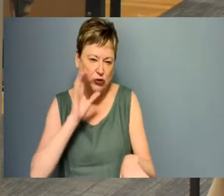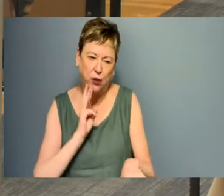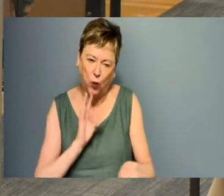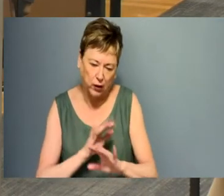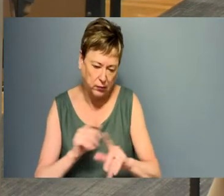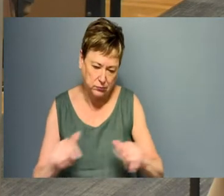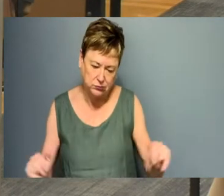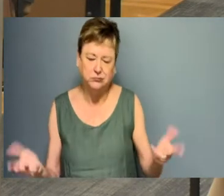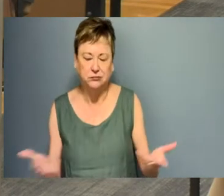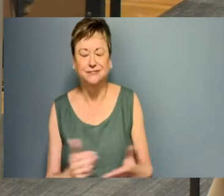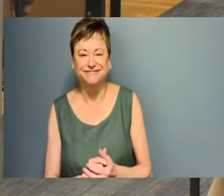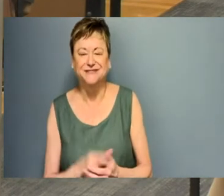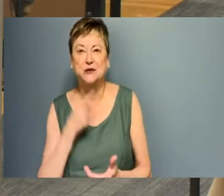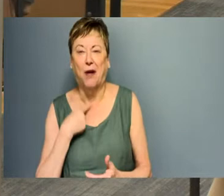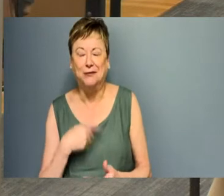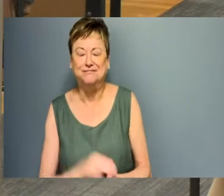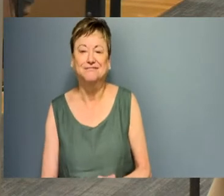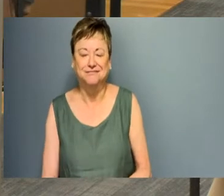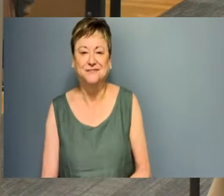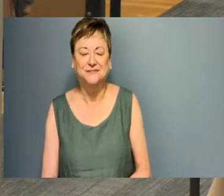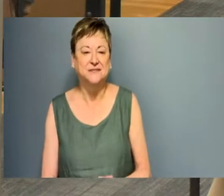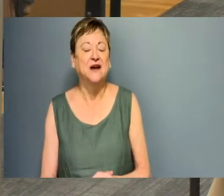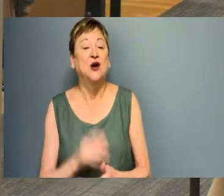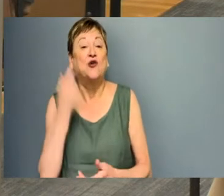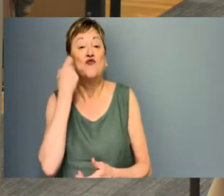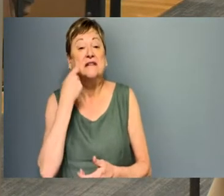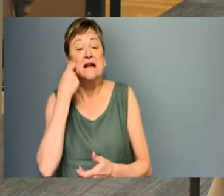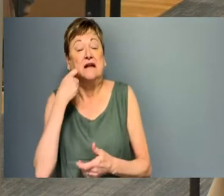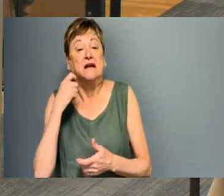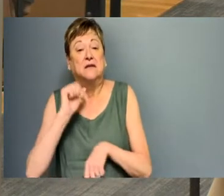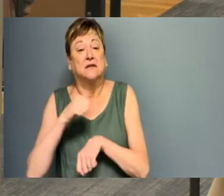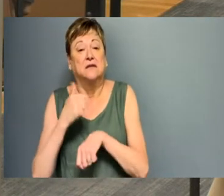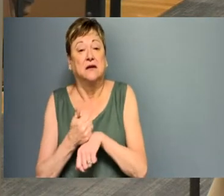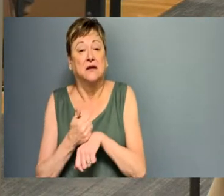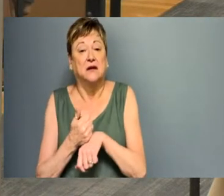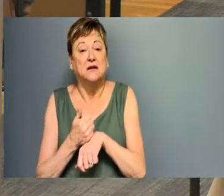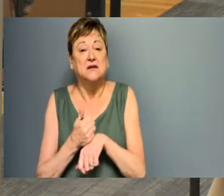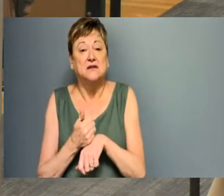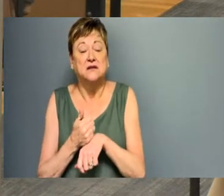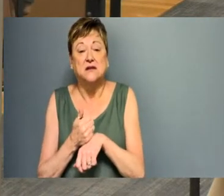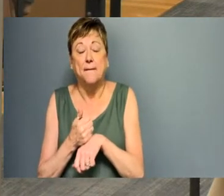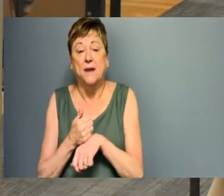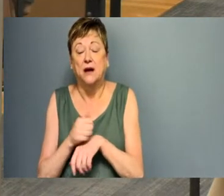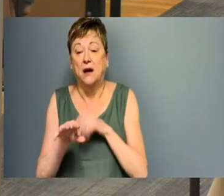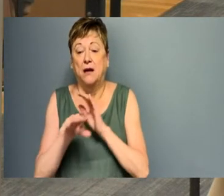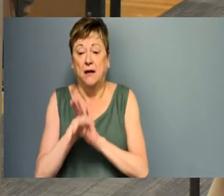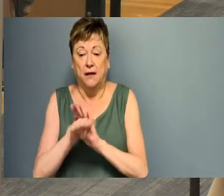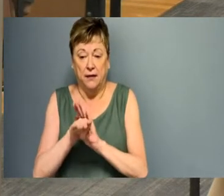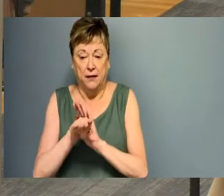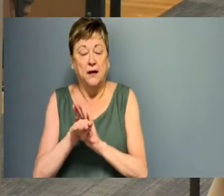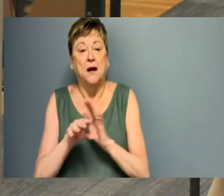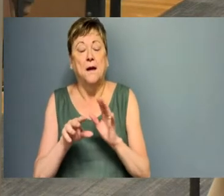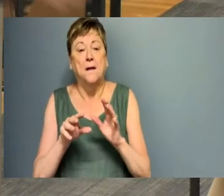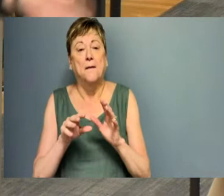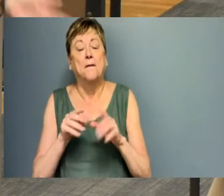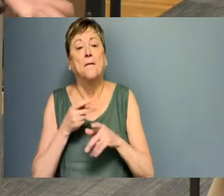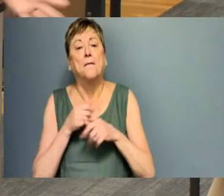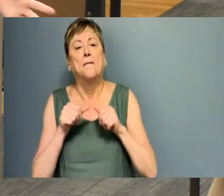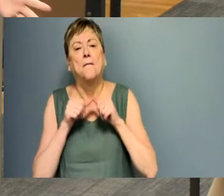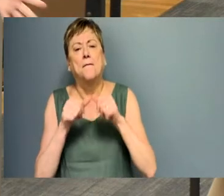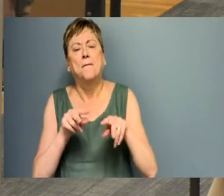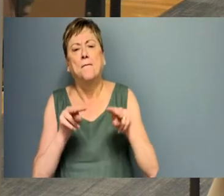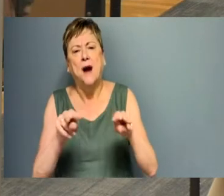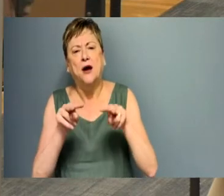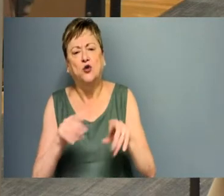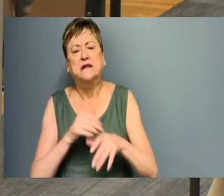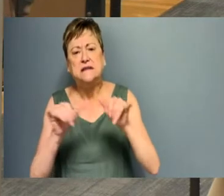note that we recently installed some in-stream continuous monitoring systems in Core Creek, and at the outflow of the